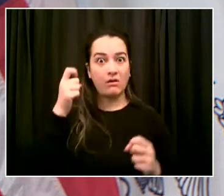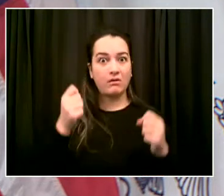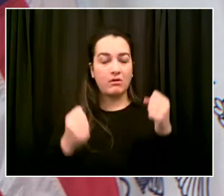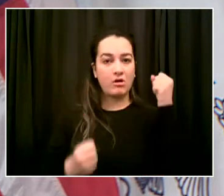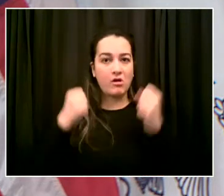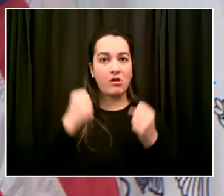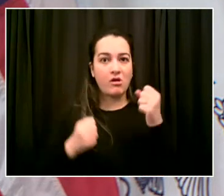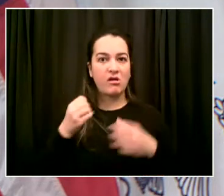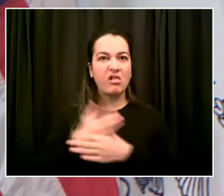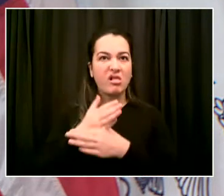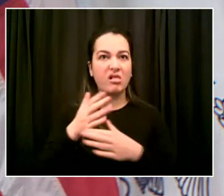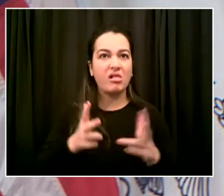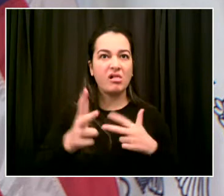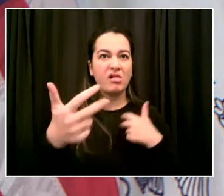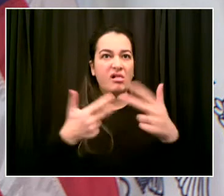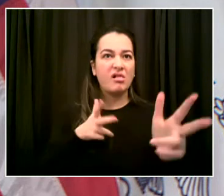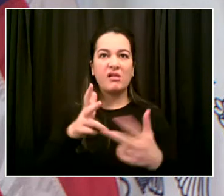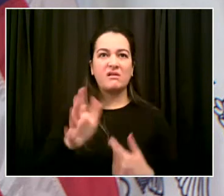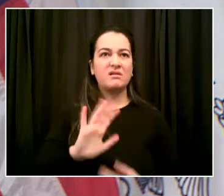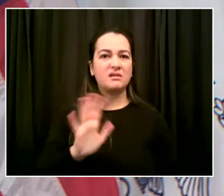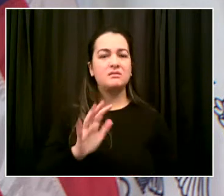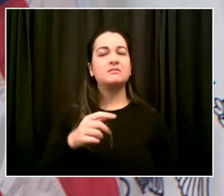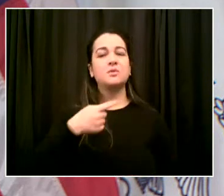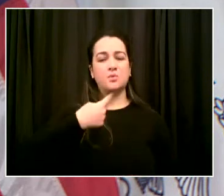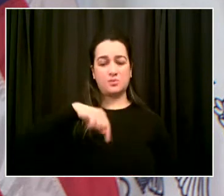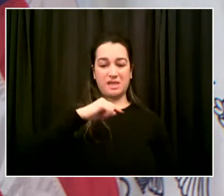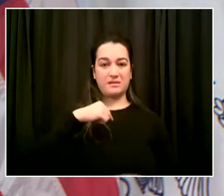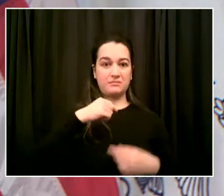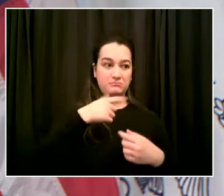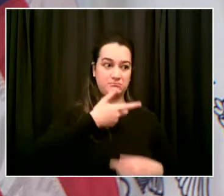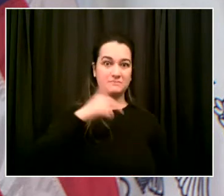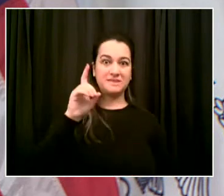We have an opportunity to drive